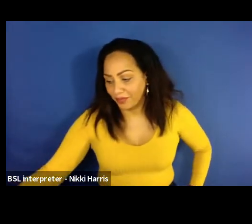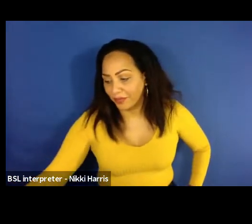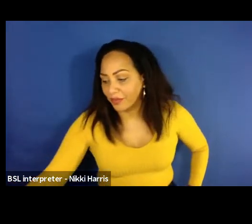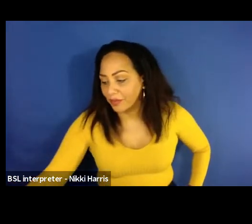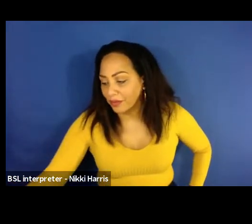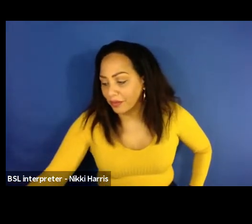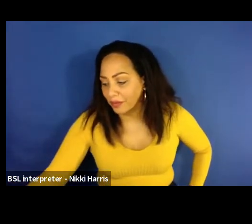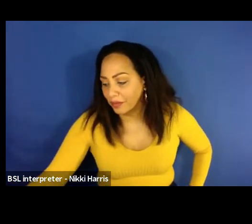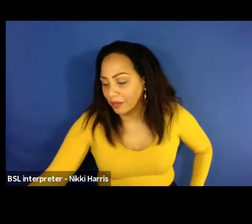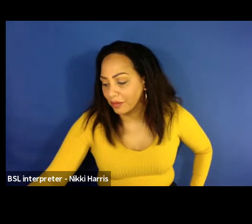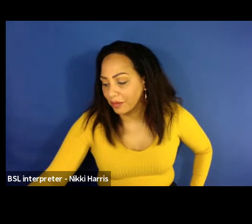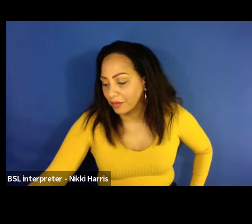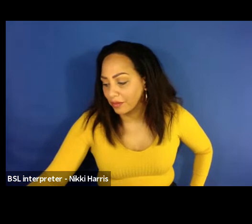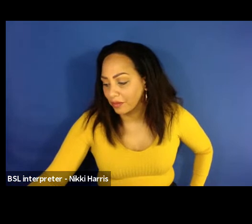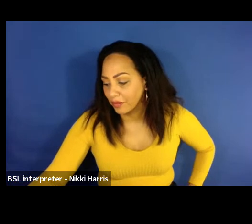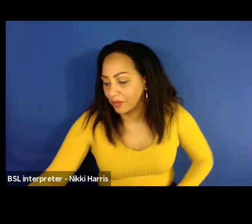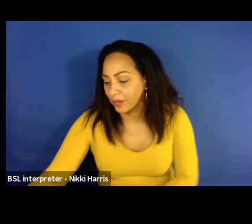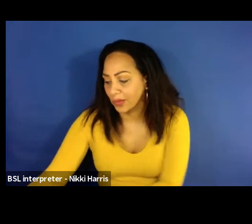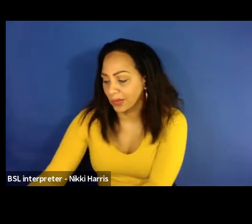There we go.